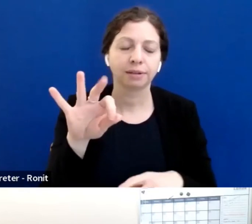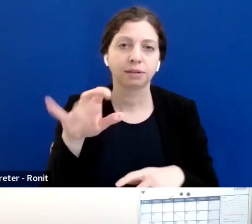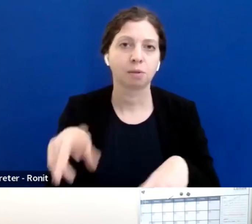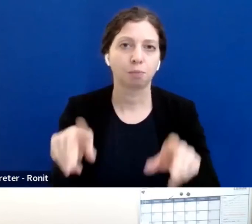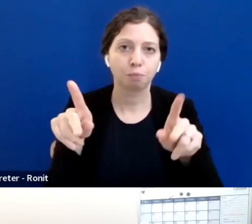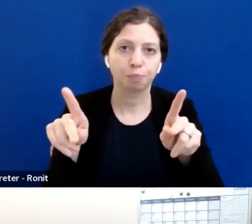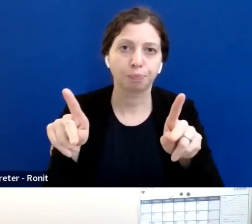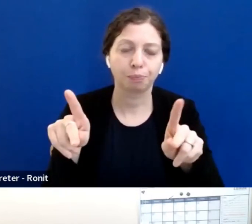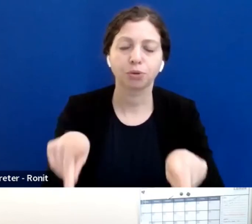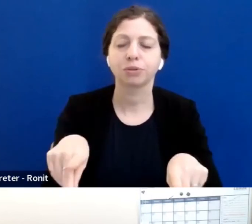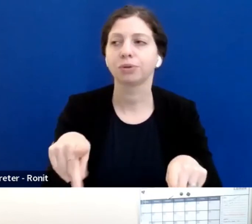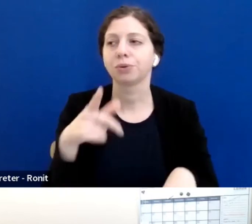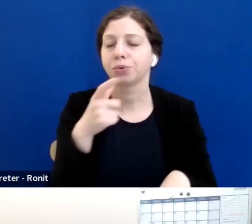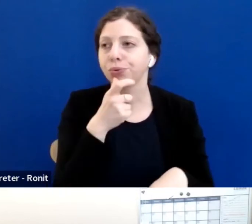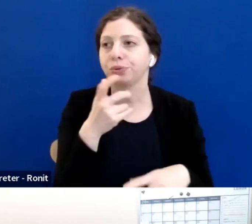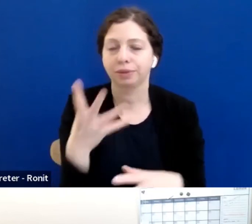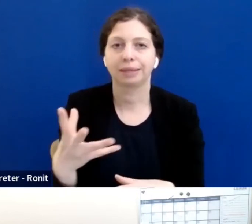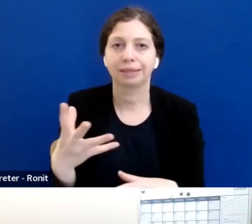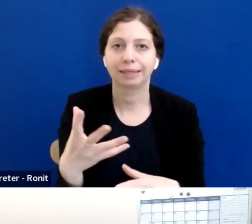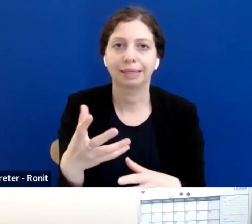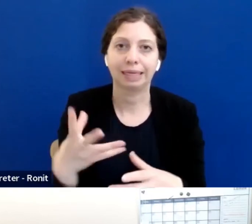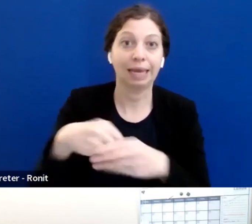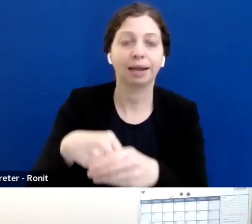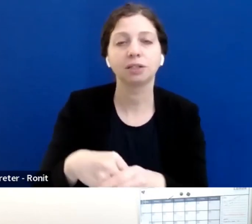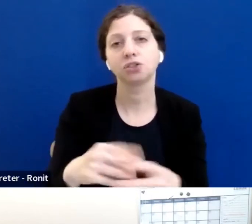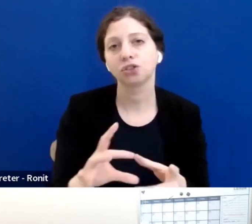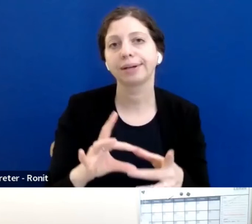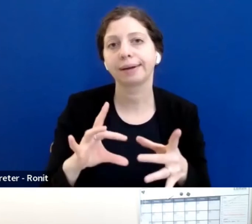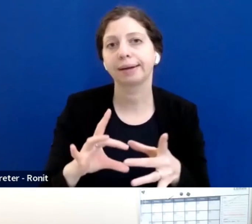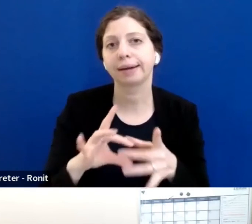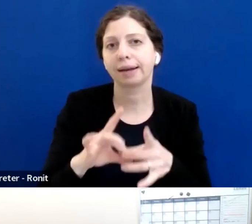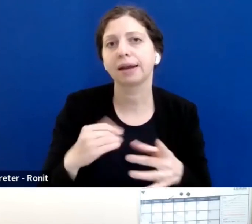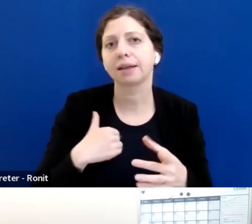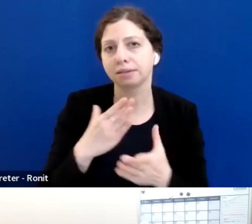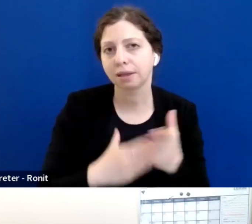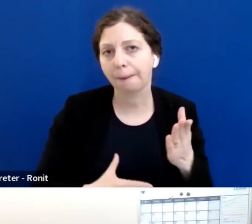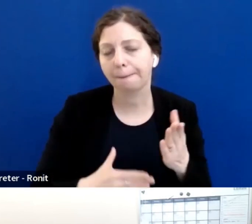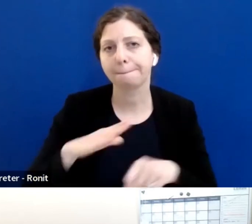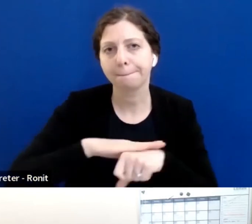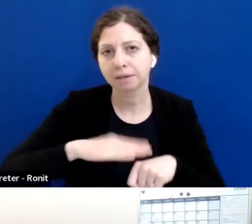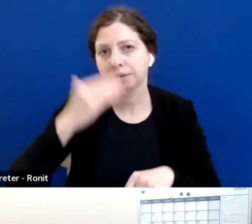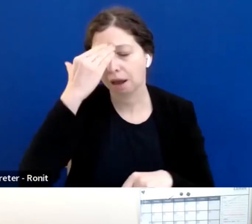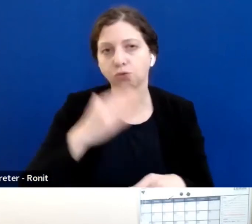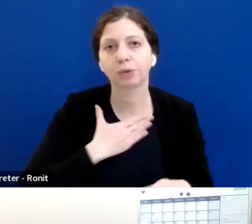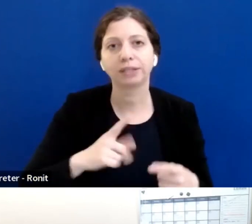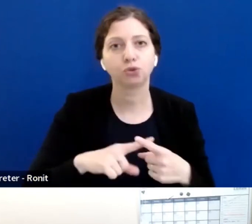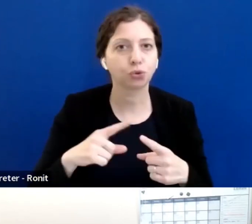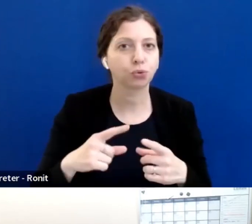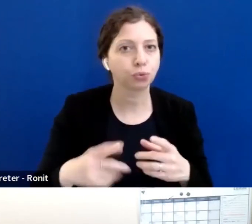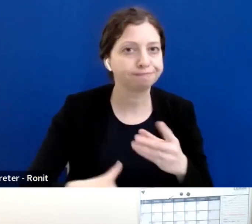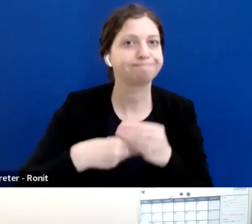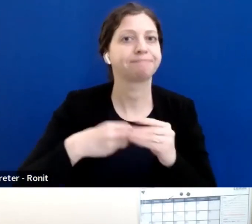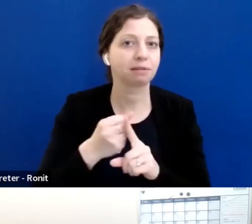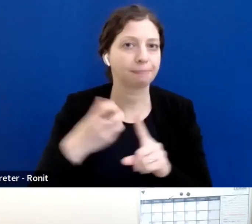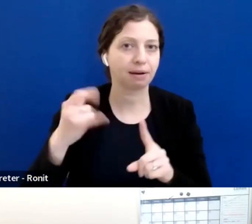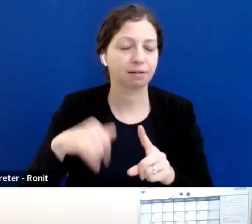is engaged, that is connected, that has a little bit of knowledge and is willing to expand on that and willing to kind of